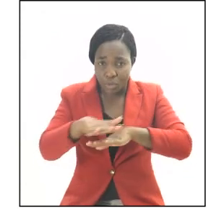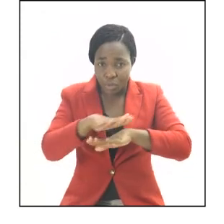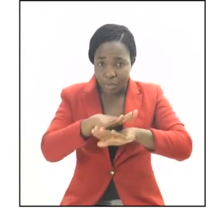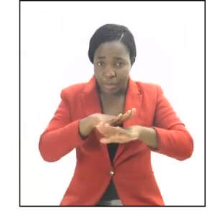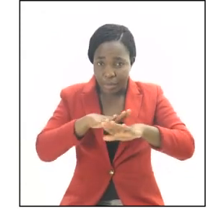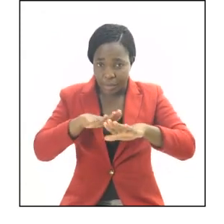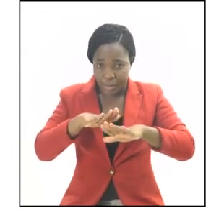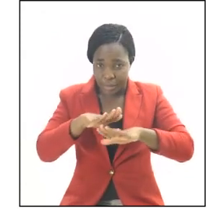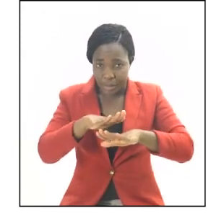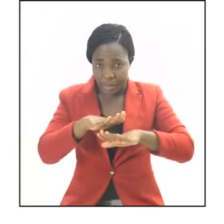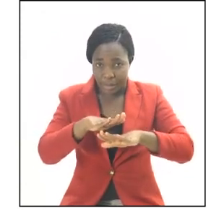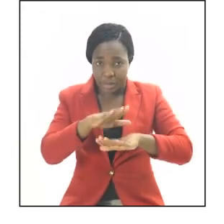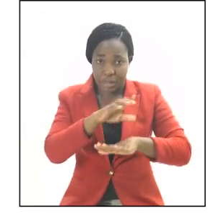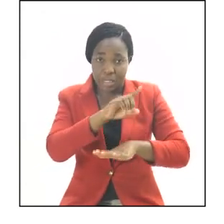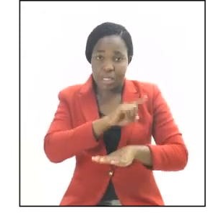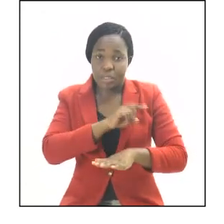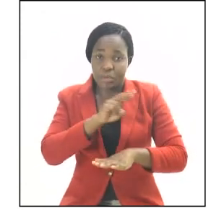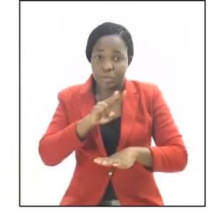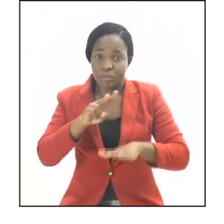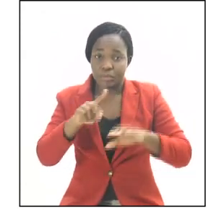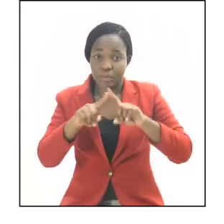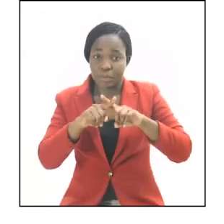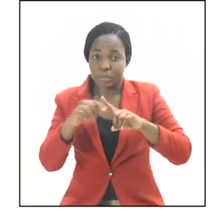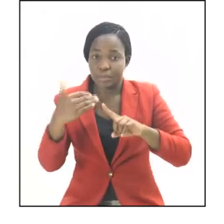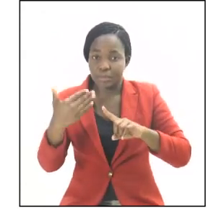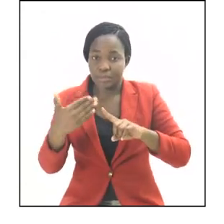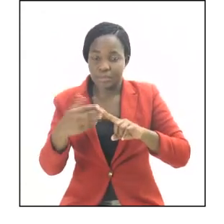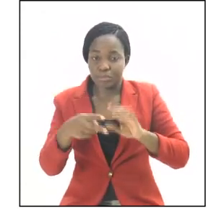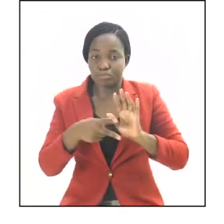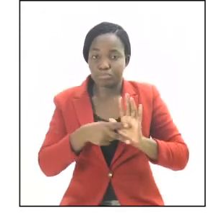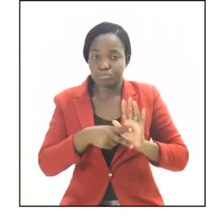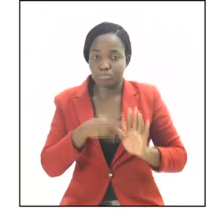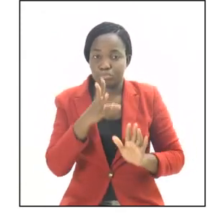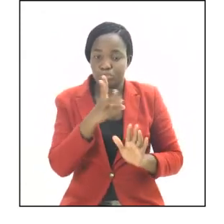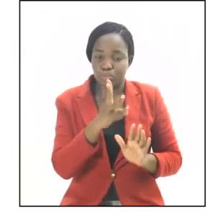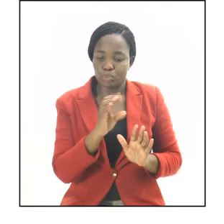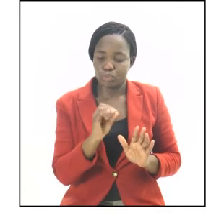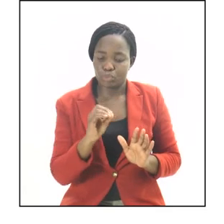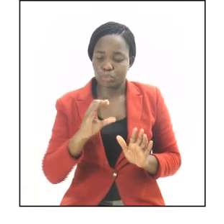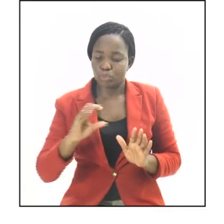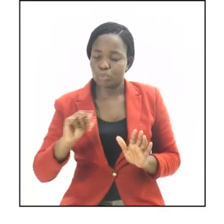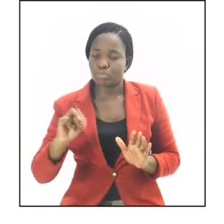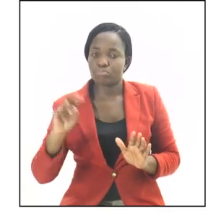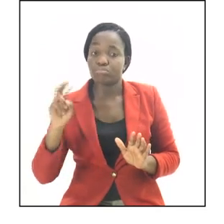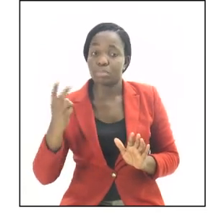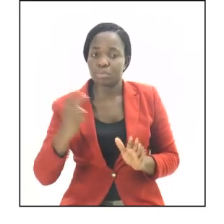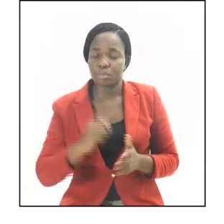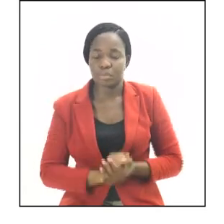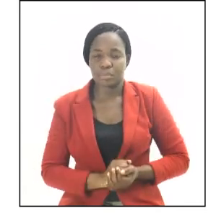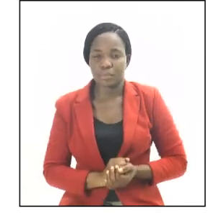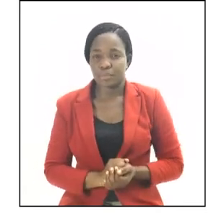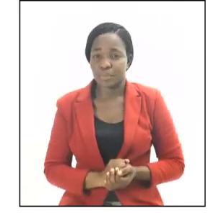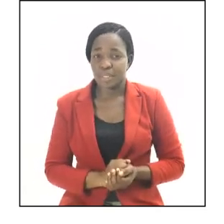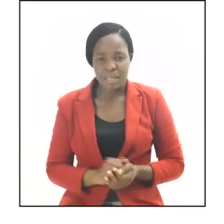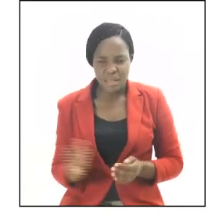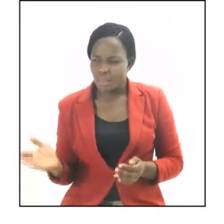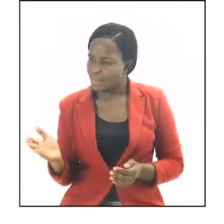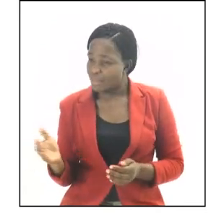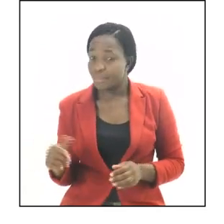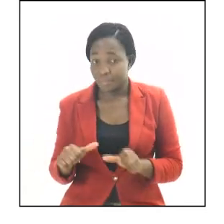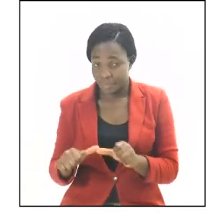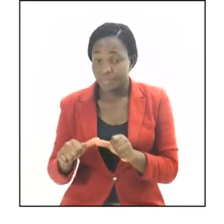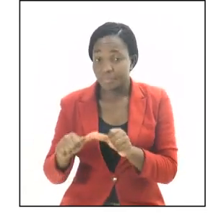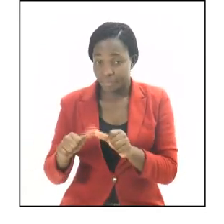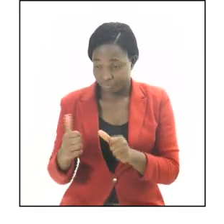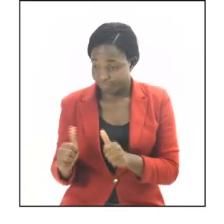be 12 times 5, which is 60 centimeters squared. Continue, guys.